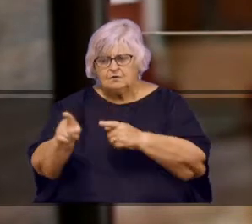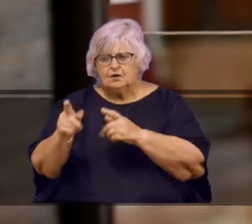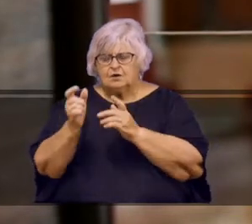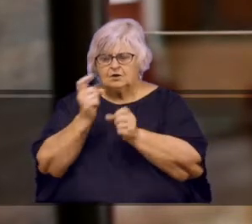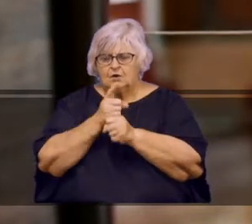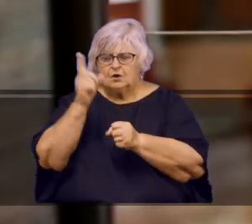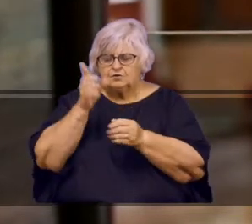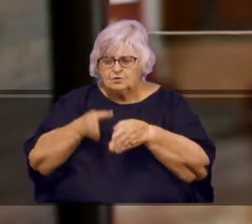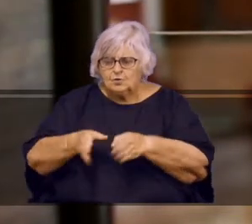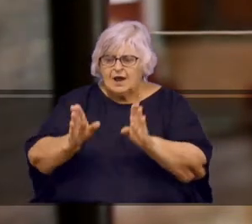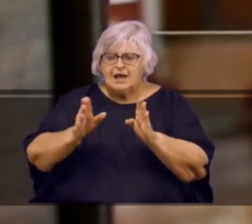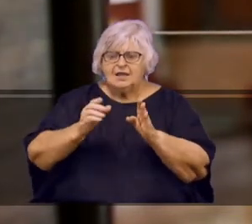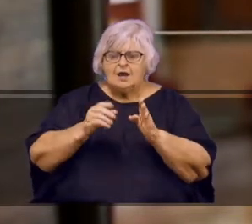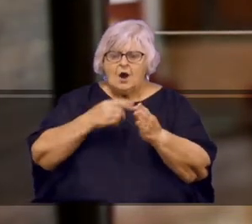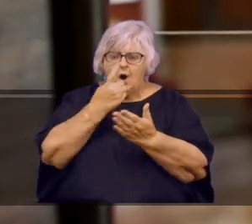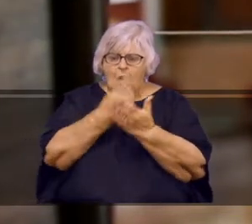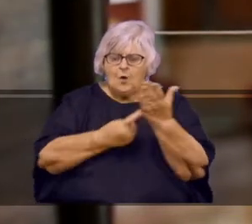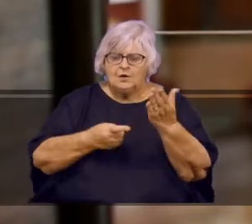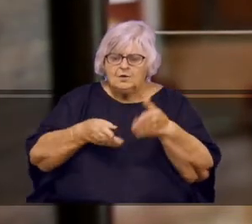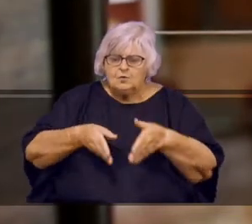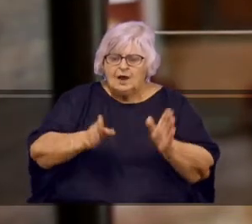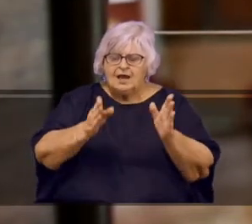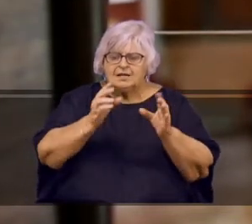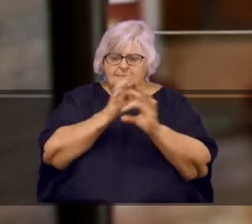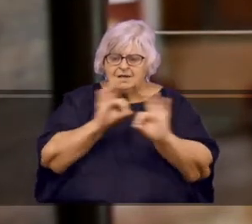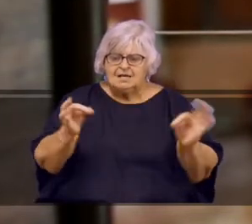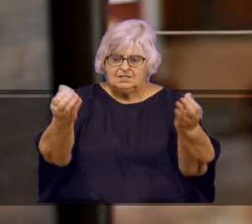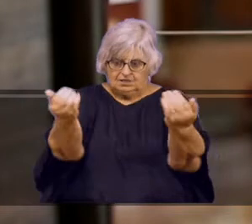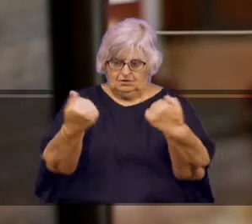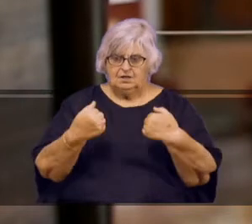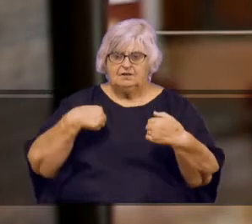God is the only way to this peace which God can give.